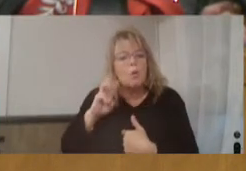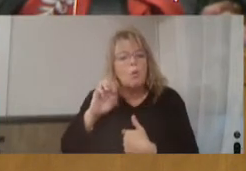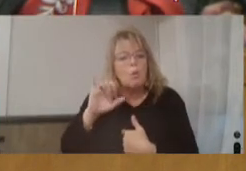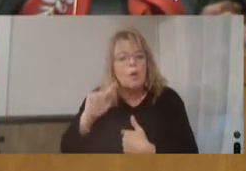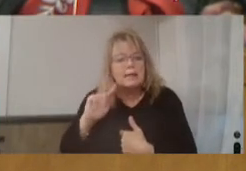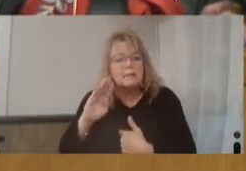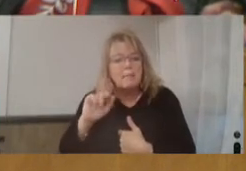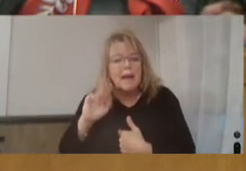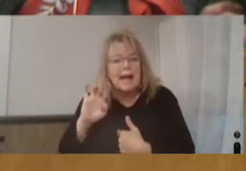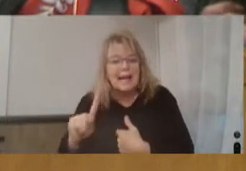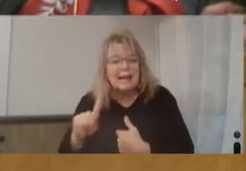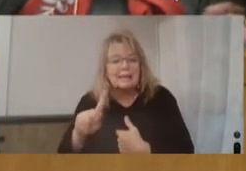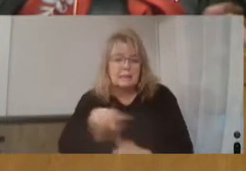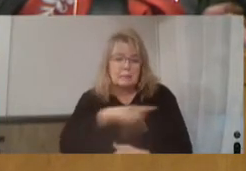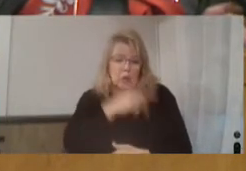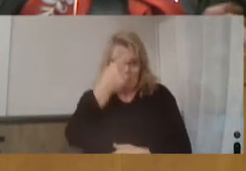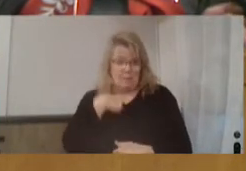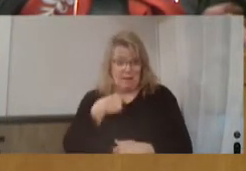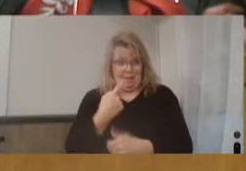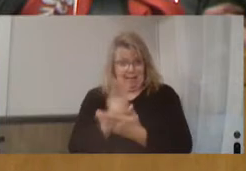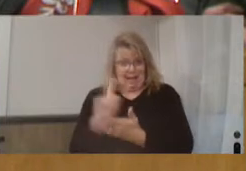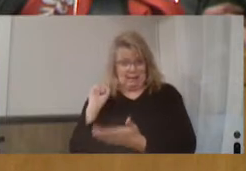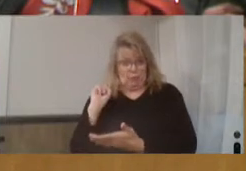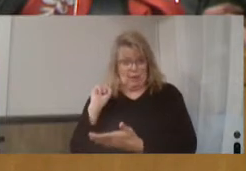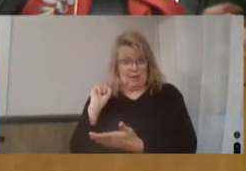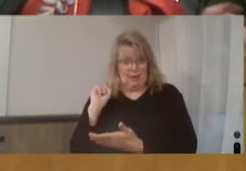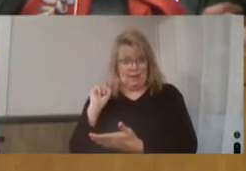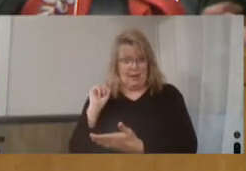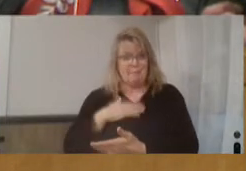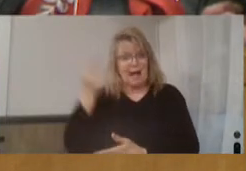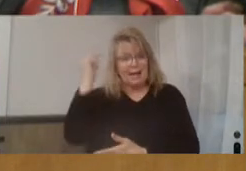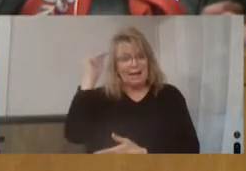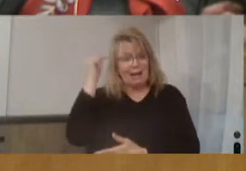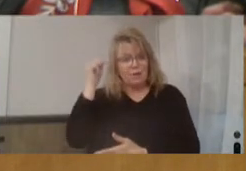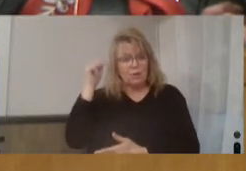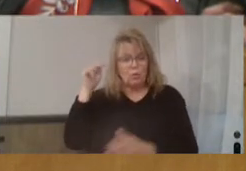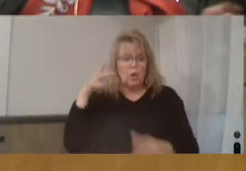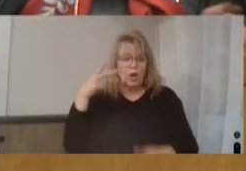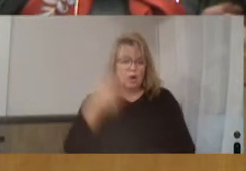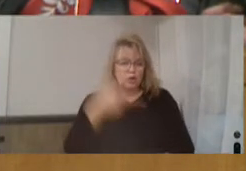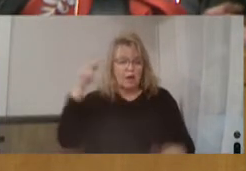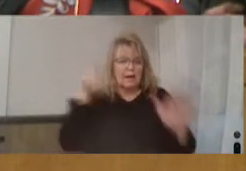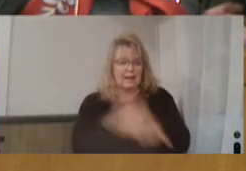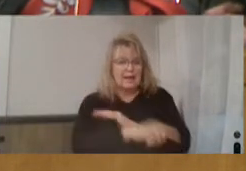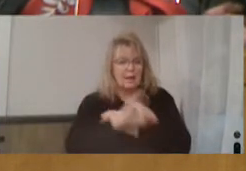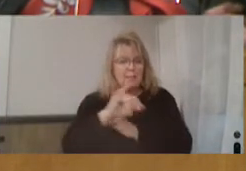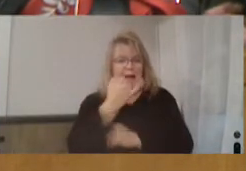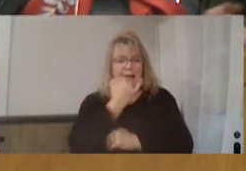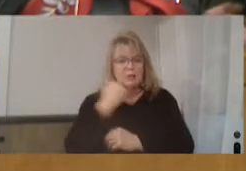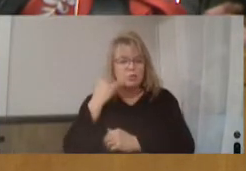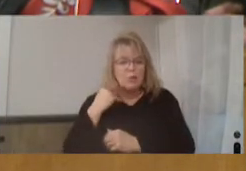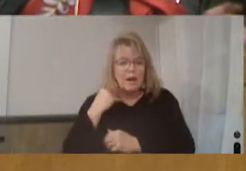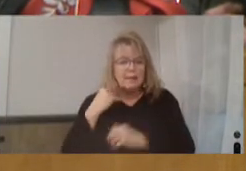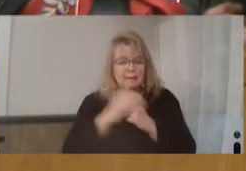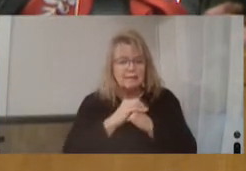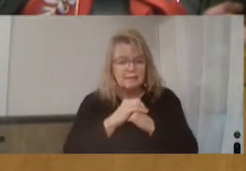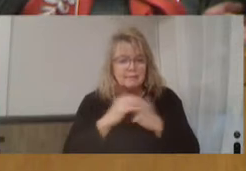to me. Just last week, my nephew was shot and killed by the Israeli military. He was only 16 years